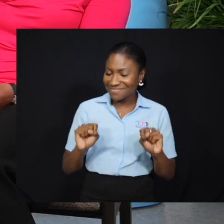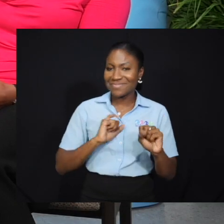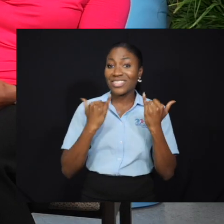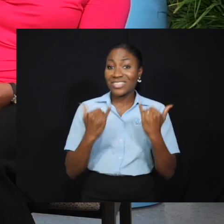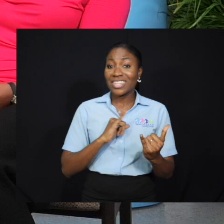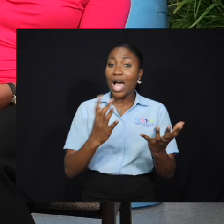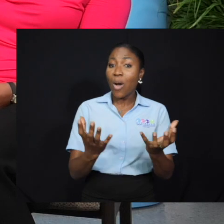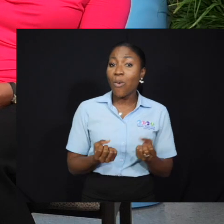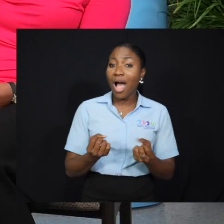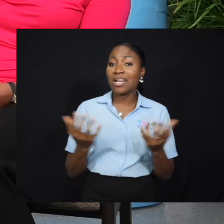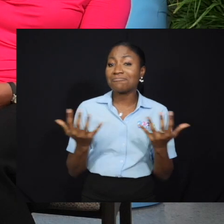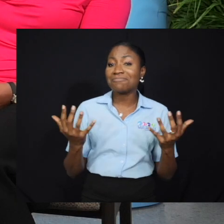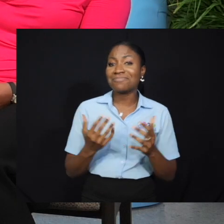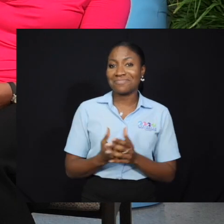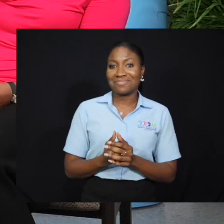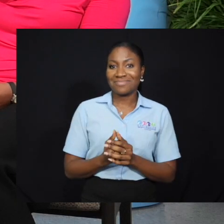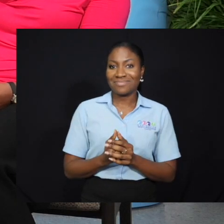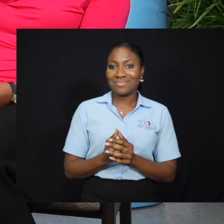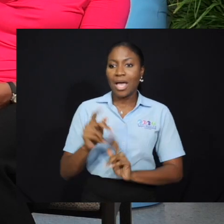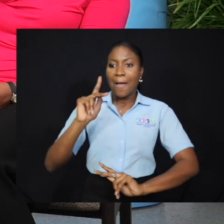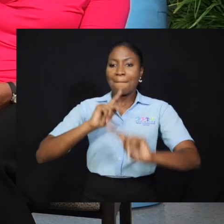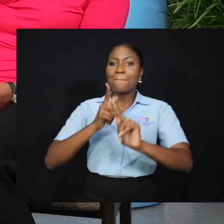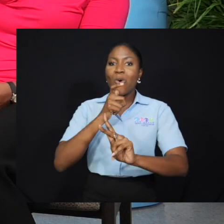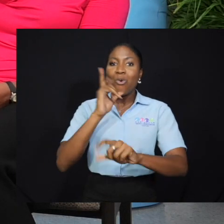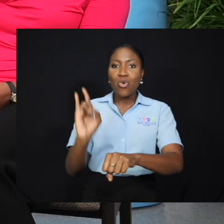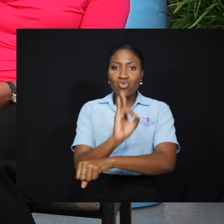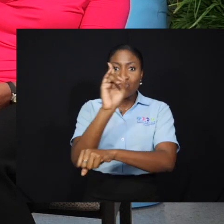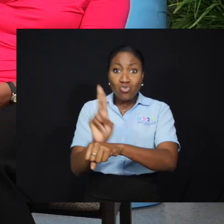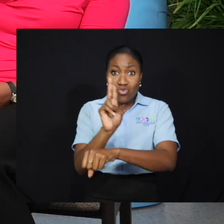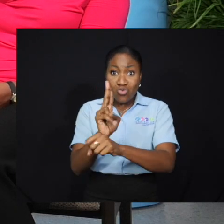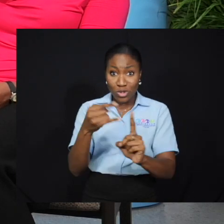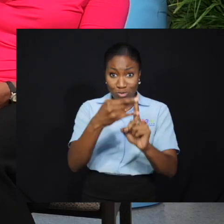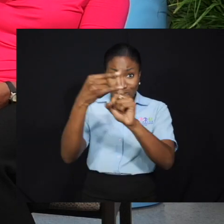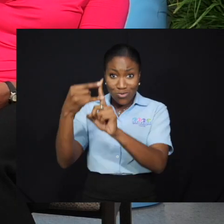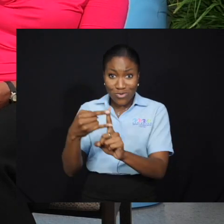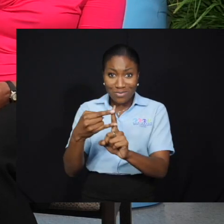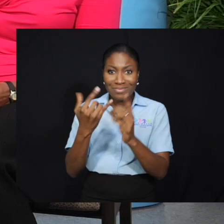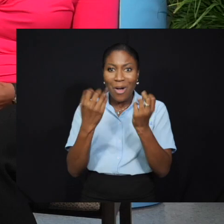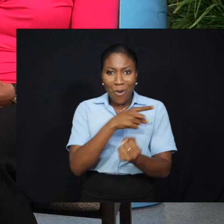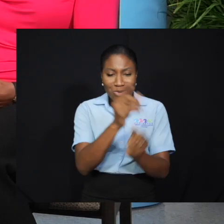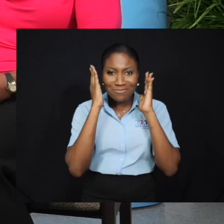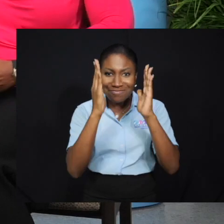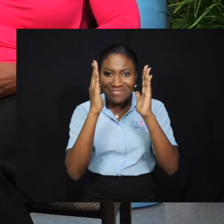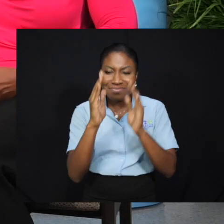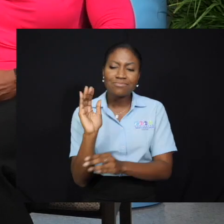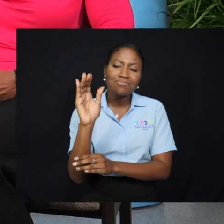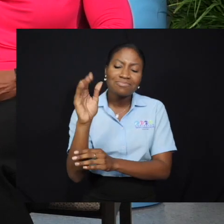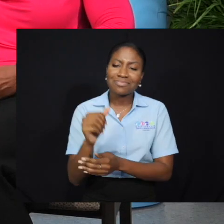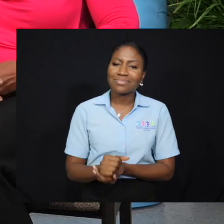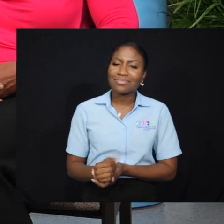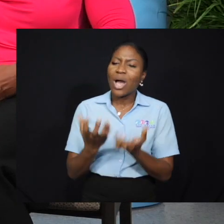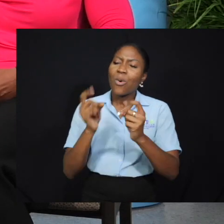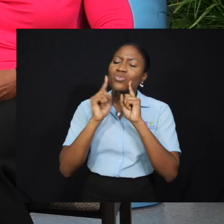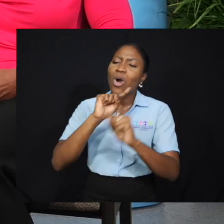bring our virtual guests back into the fray. Niala, I want to toss this her way. Let's talk a